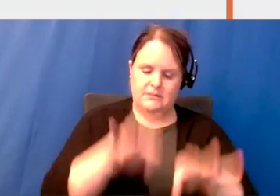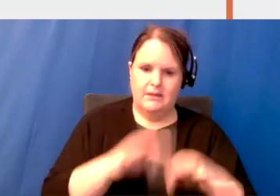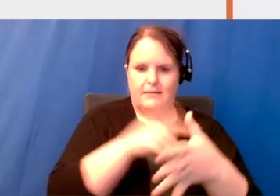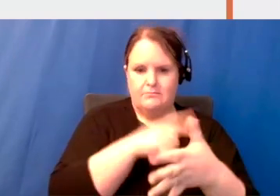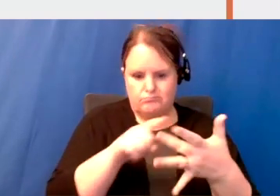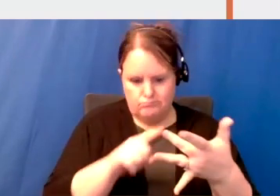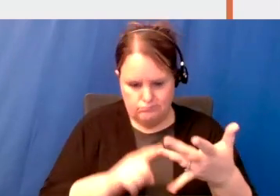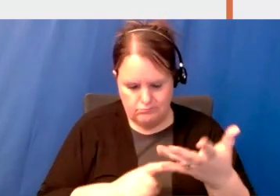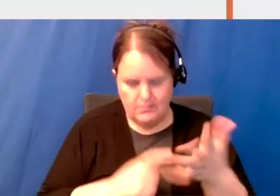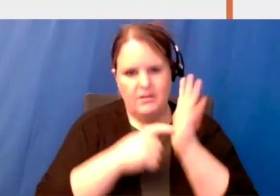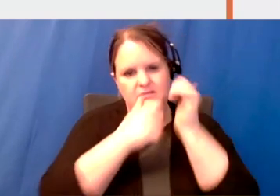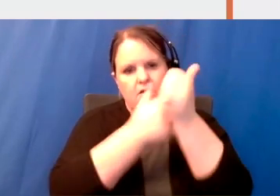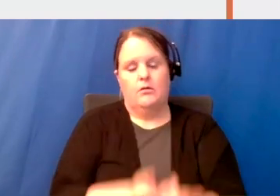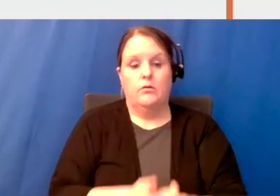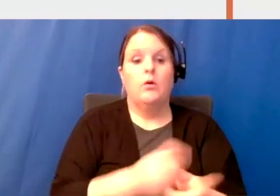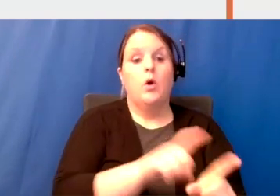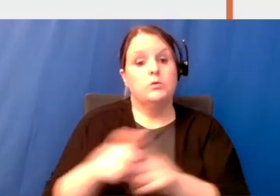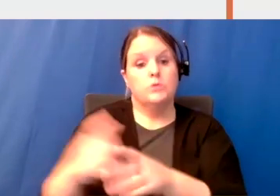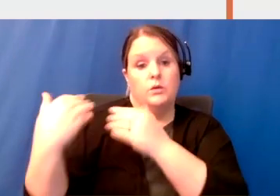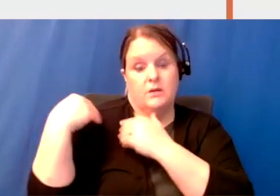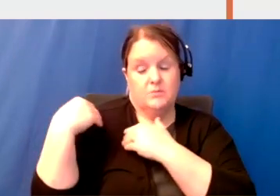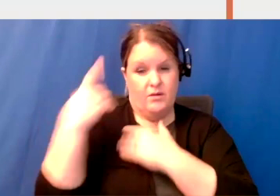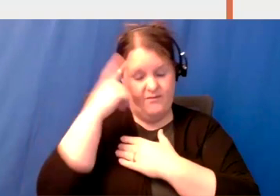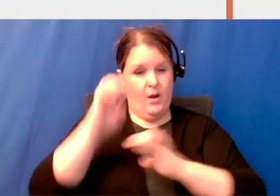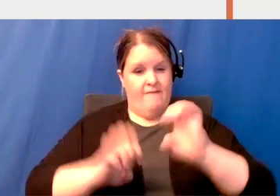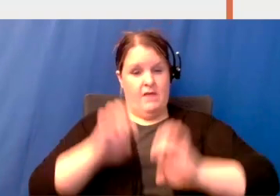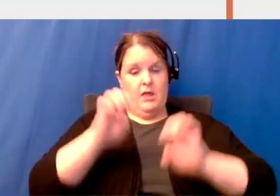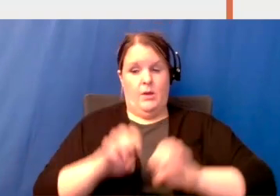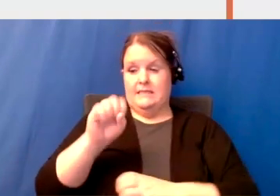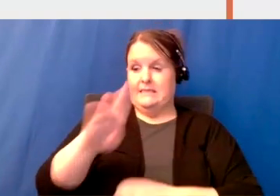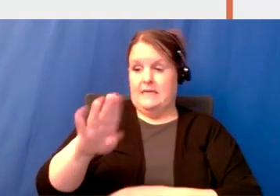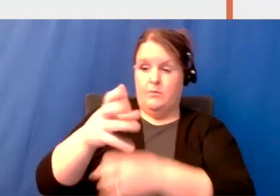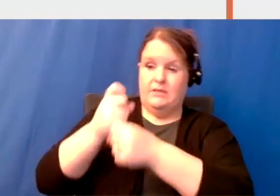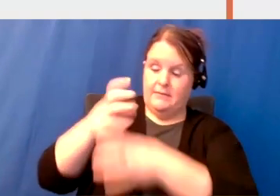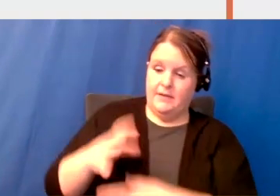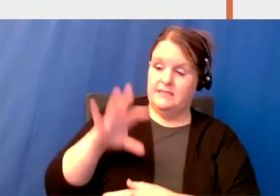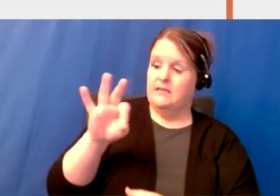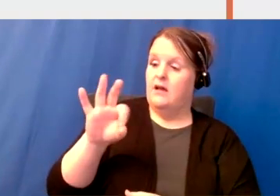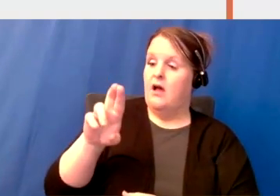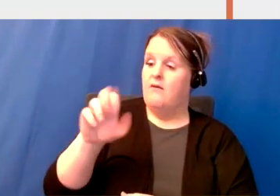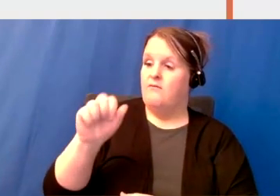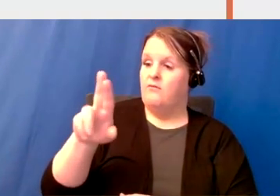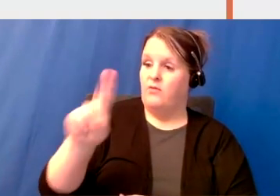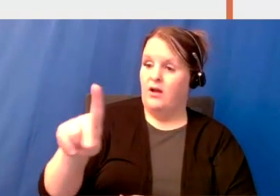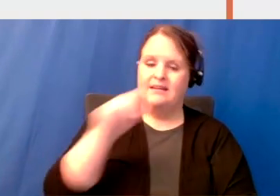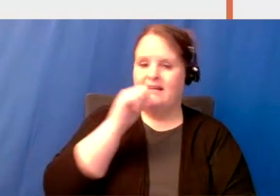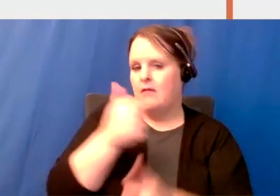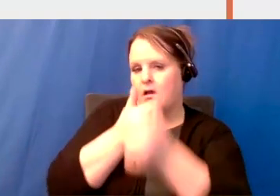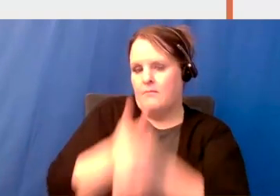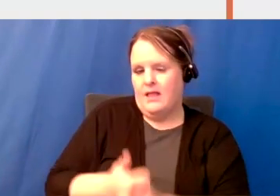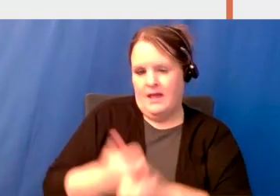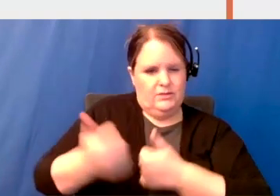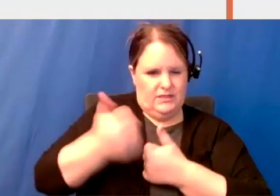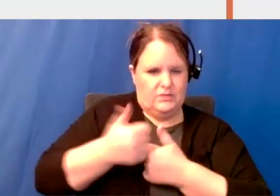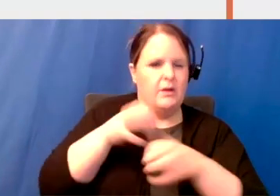The pass-through entity is also responsible for evaluating subrecipient fraud and non-compliance risk. We're going to talk about